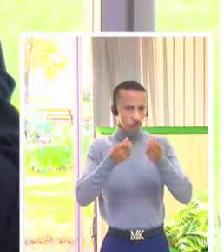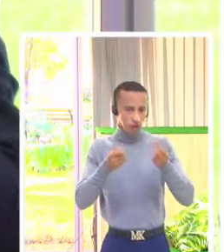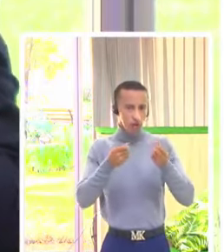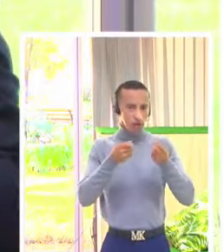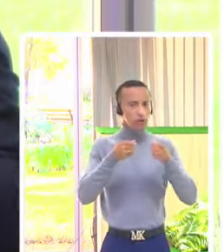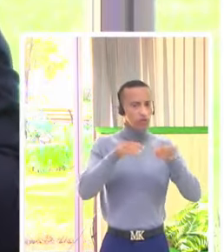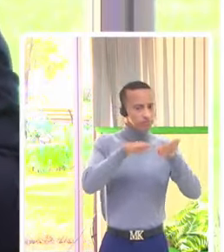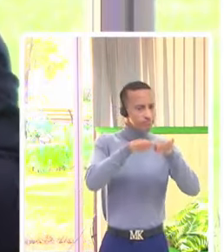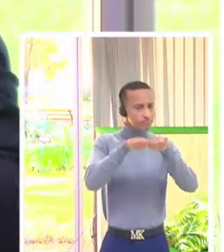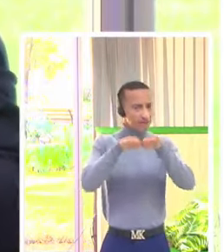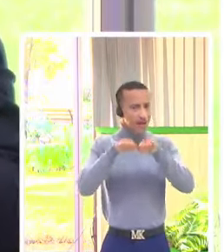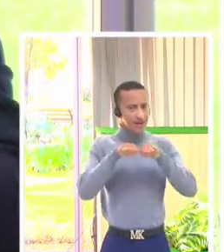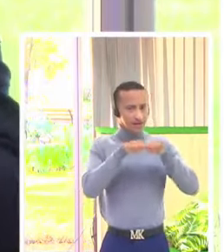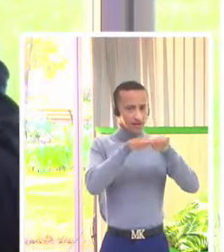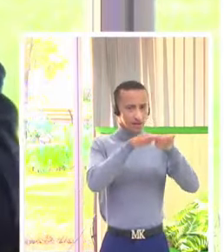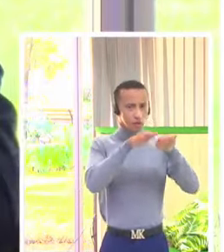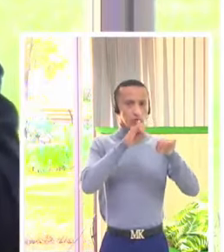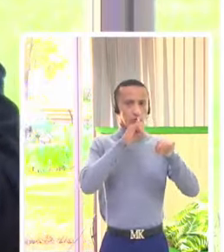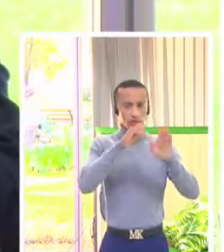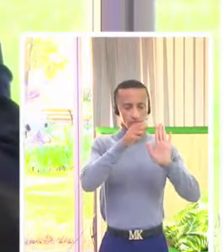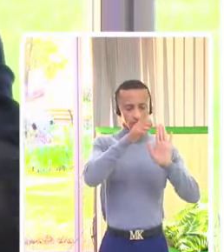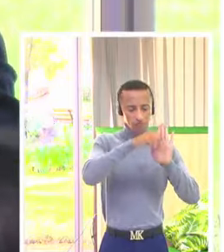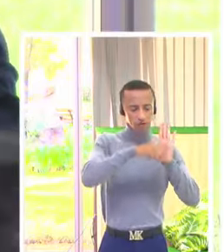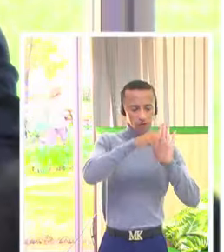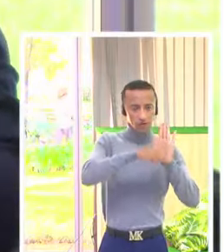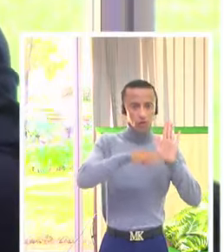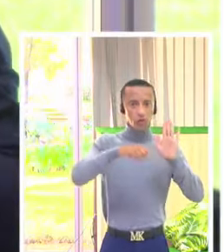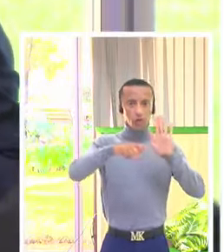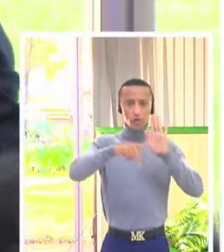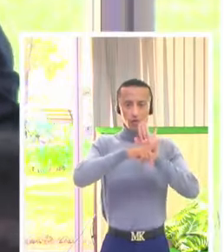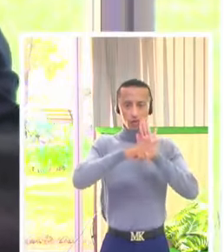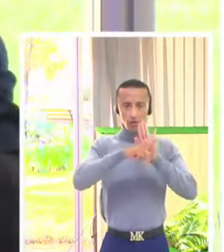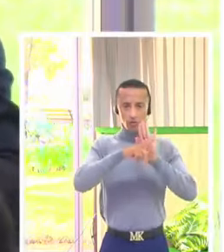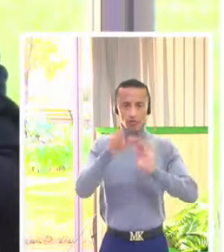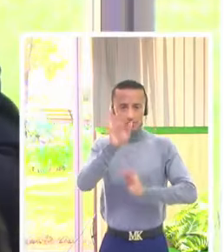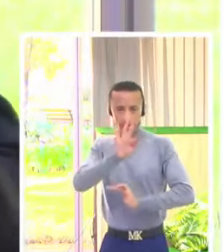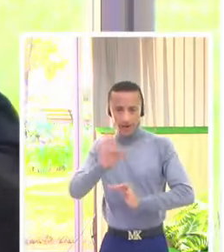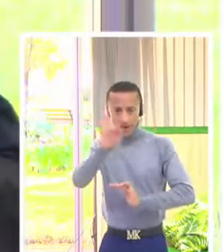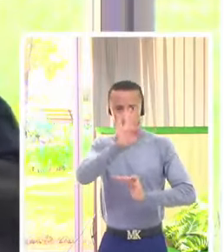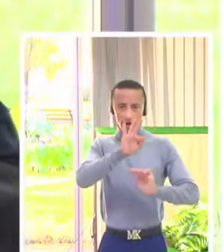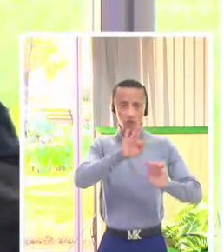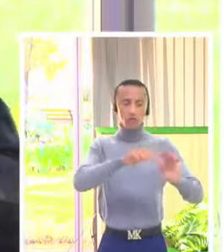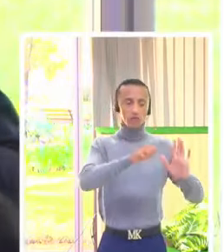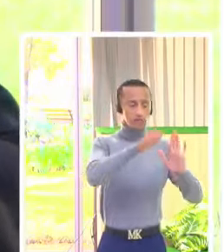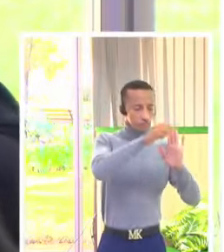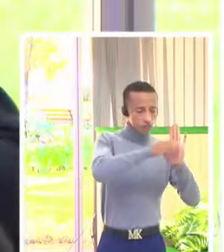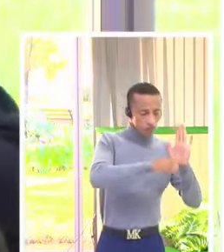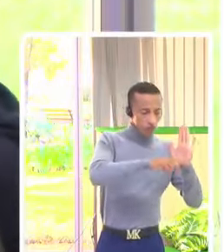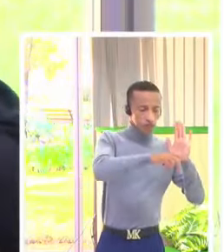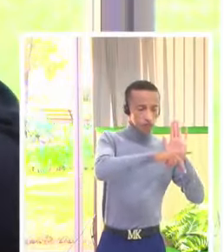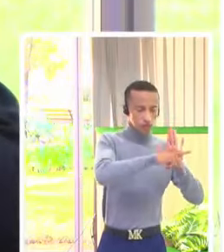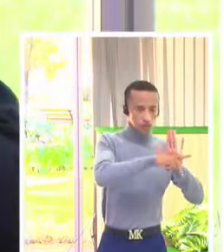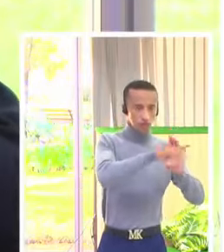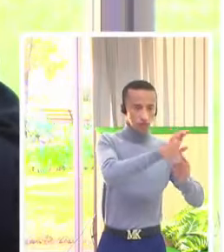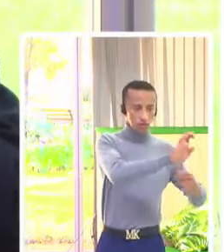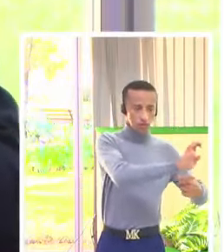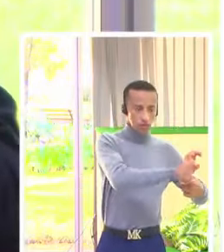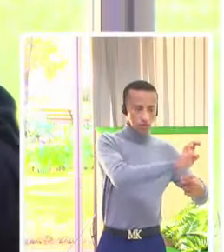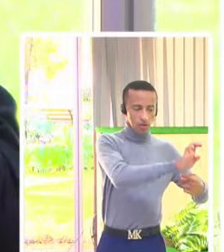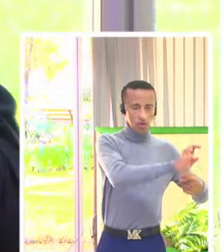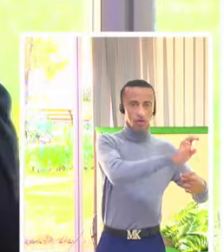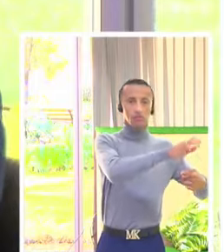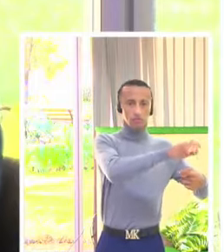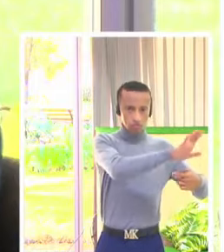level, down to the states. And big programs, like Dhruva was mentioning, the